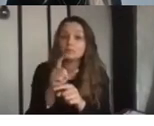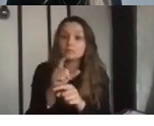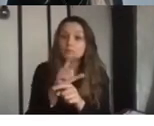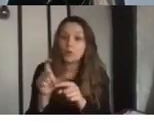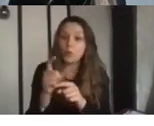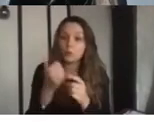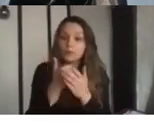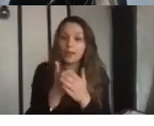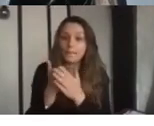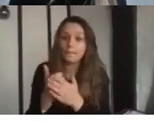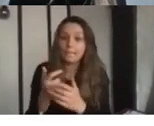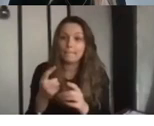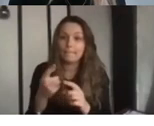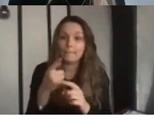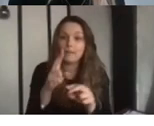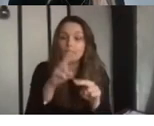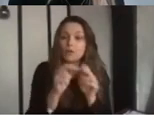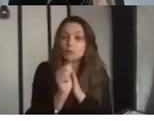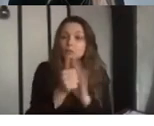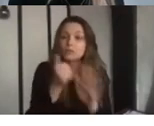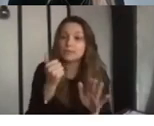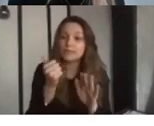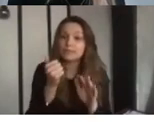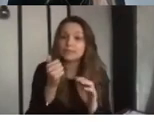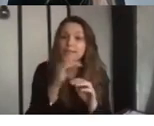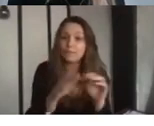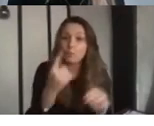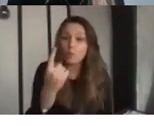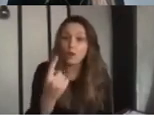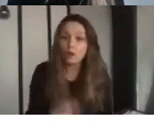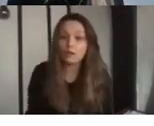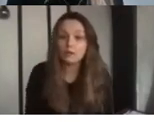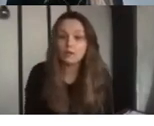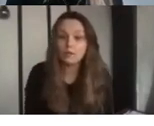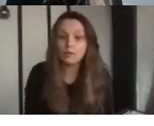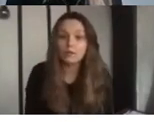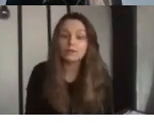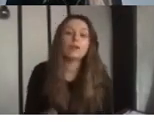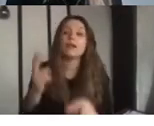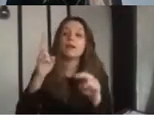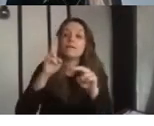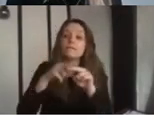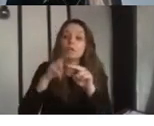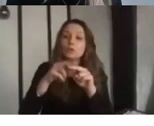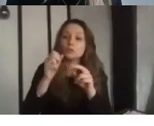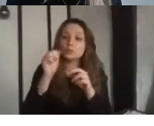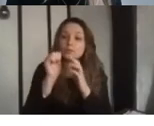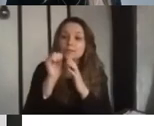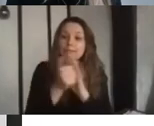with that. So there's the Functional Skills English Level 1 and the Functional Skills English Level